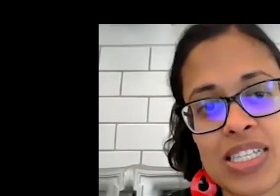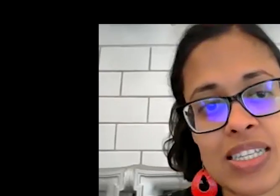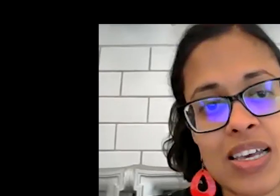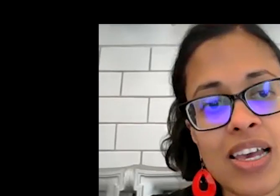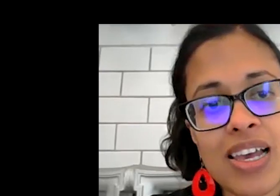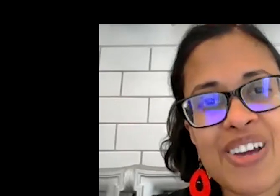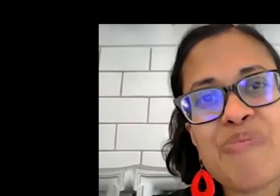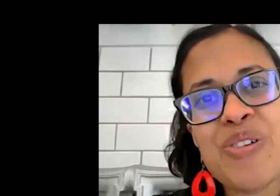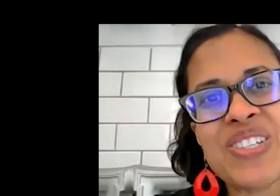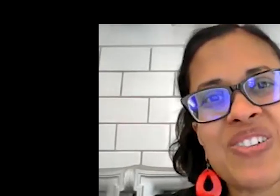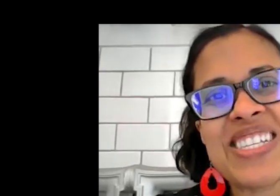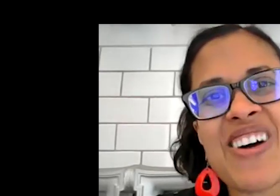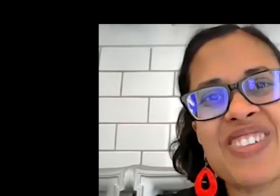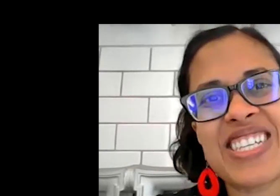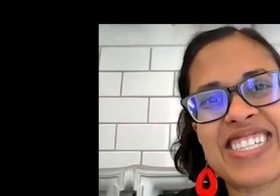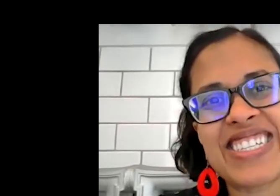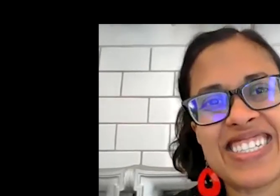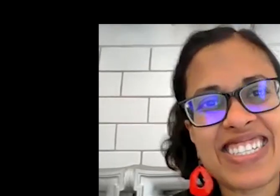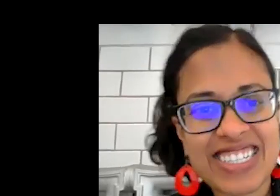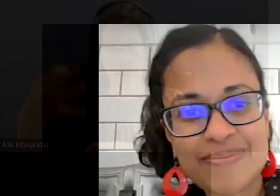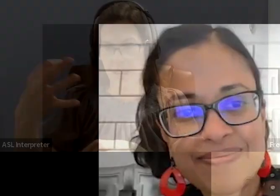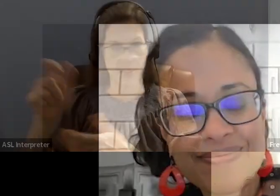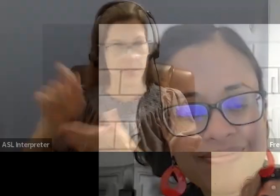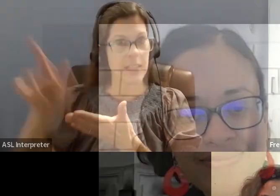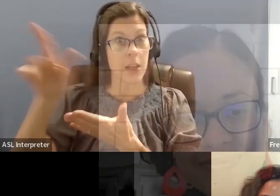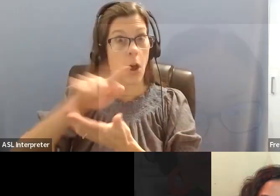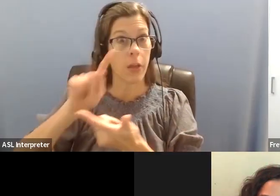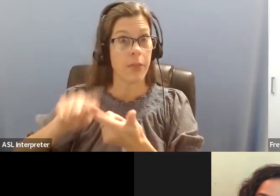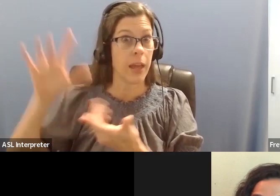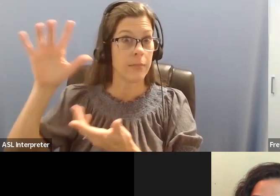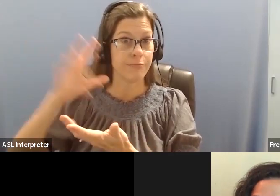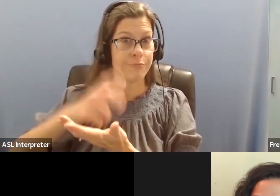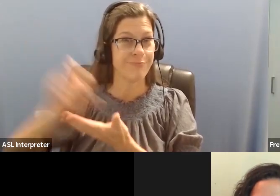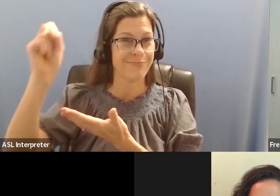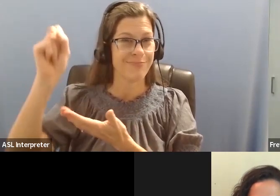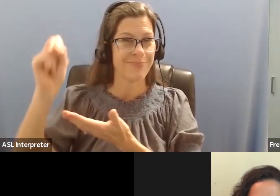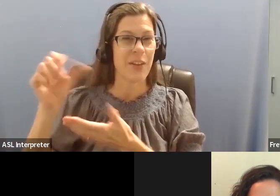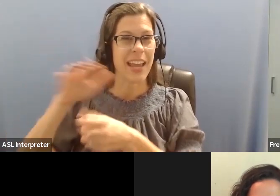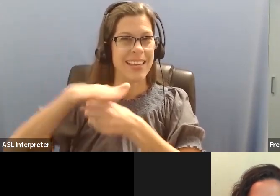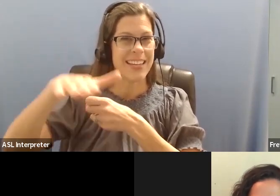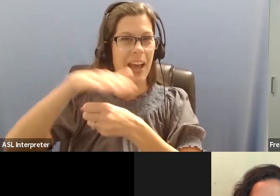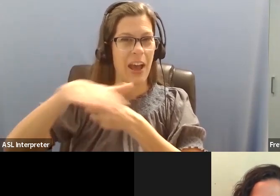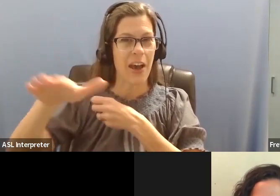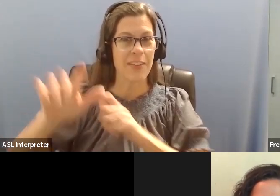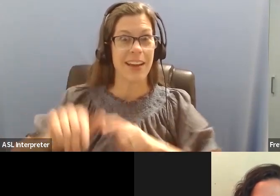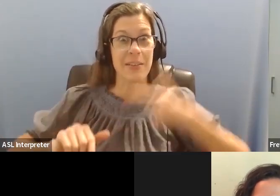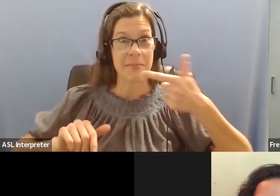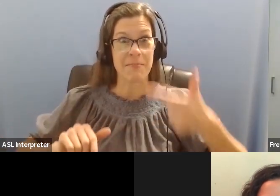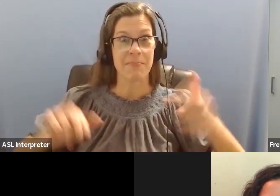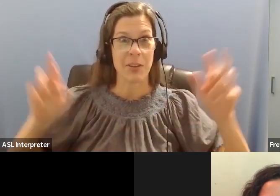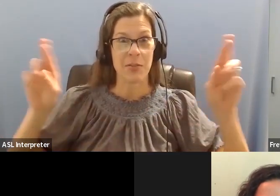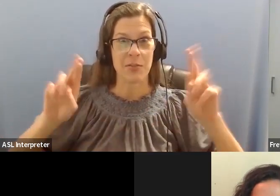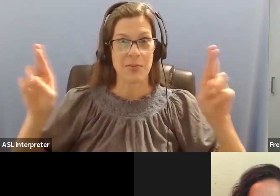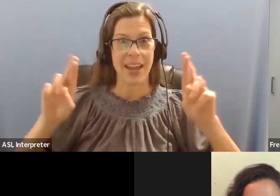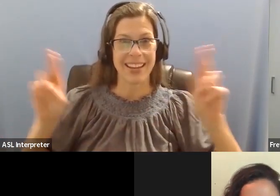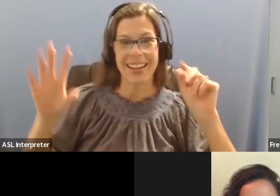services. I hope you enjoy this conversation. Let's get into it. Leticia, I'm so glad